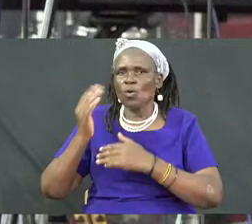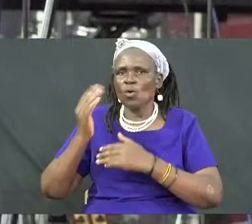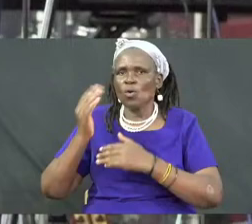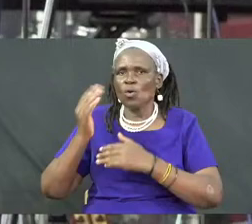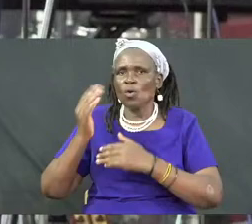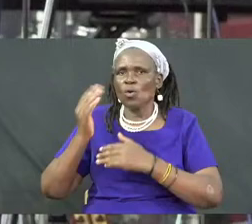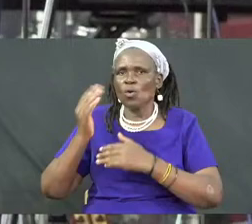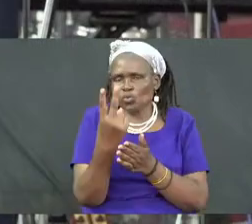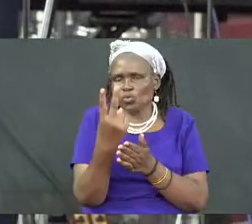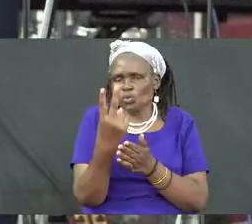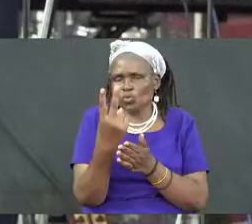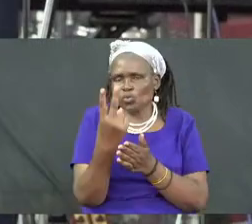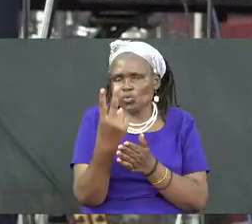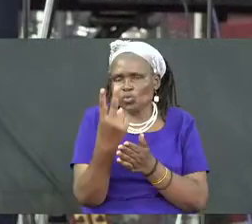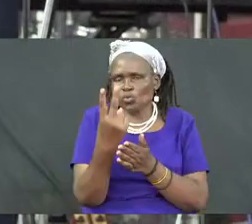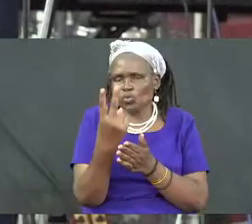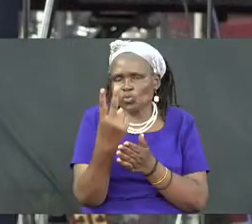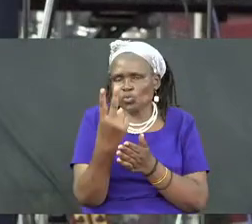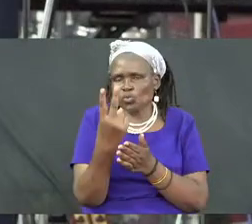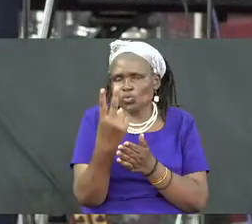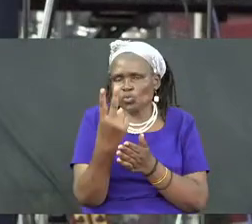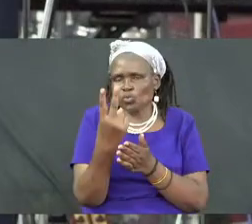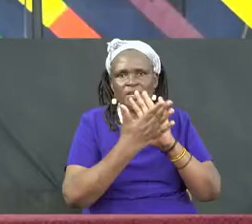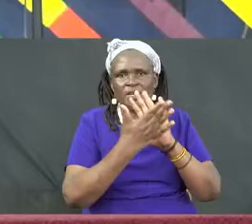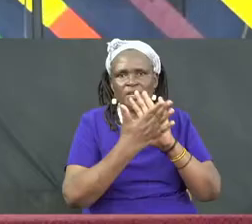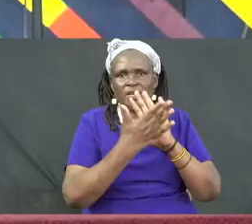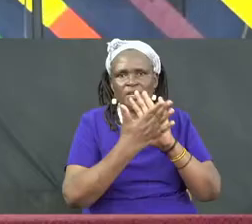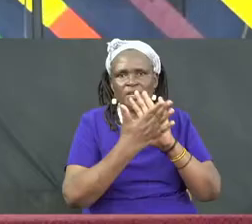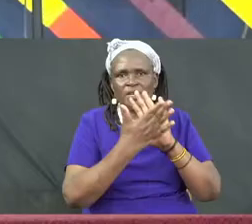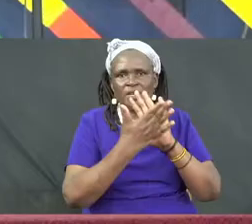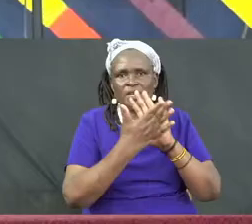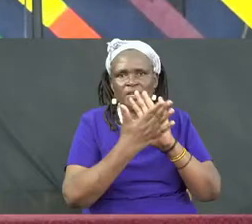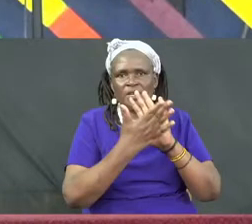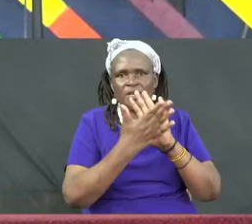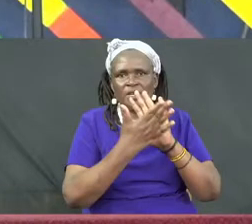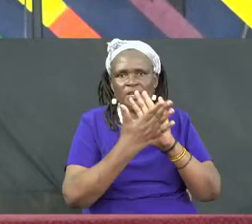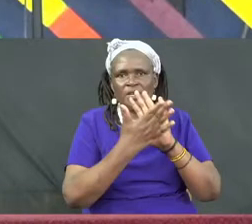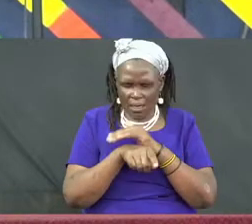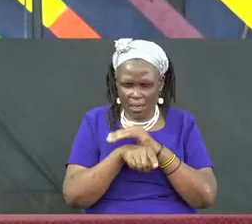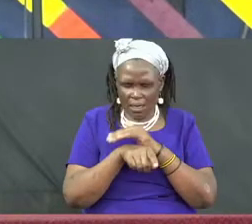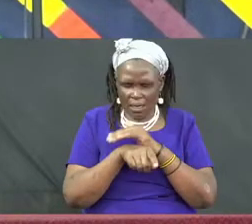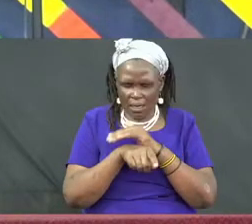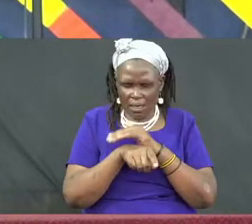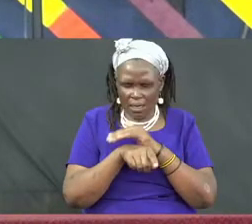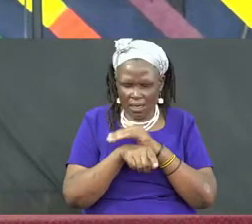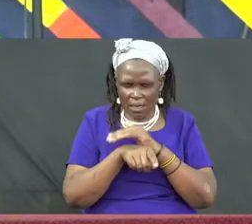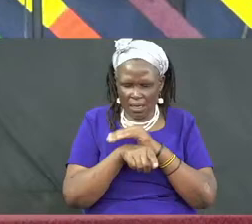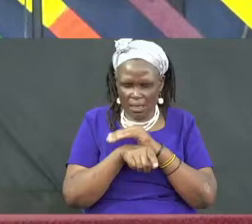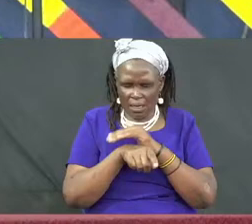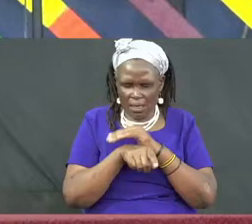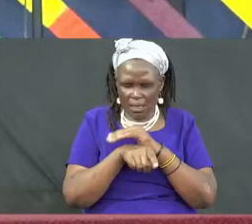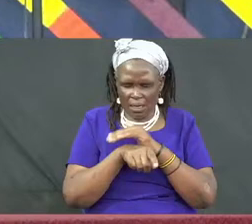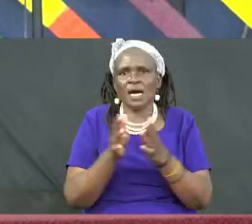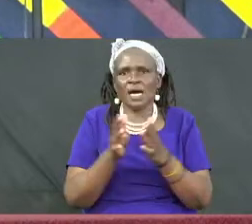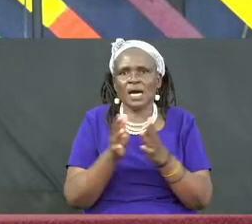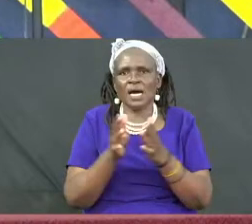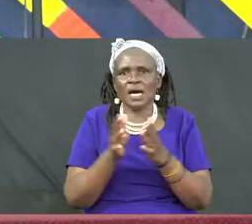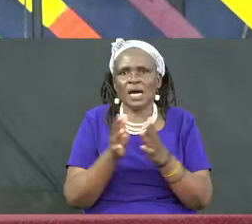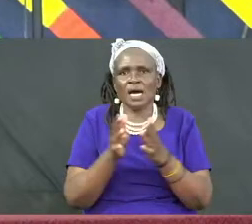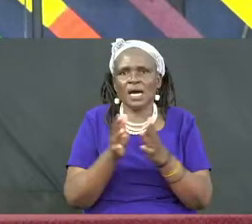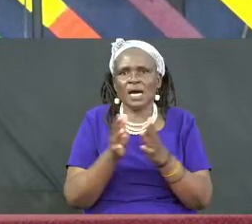kind of enemies. They were faced by external enemies, but also they were faced by